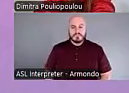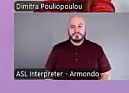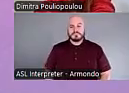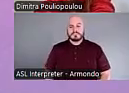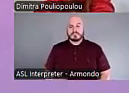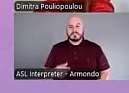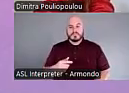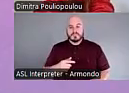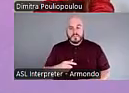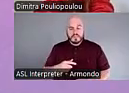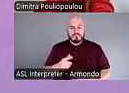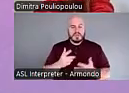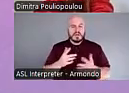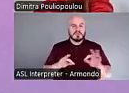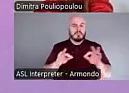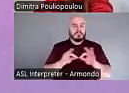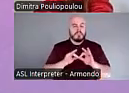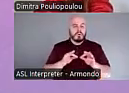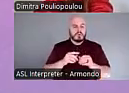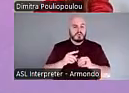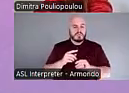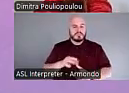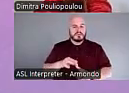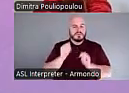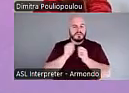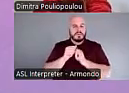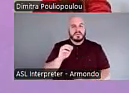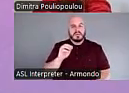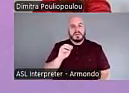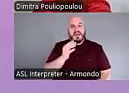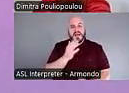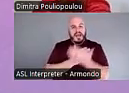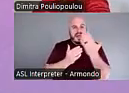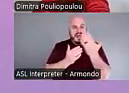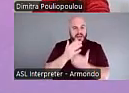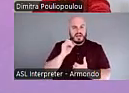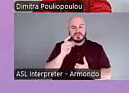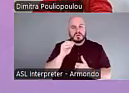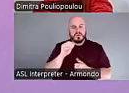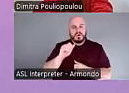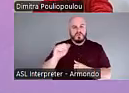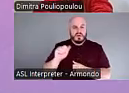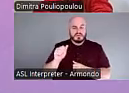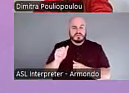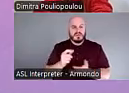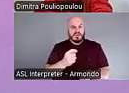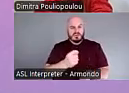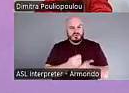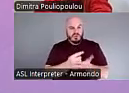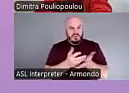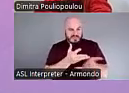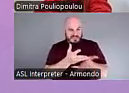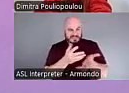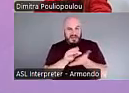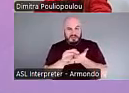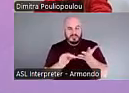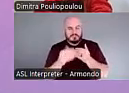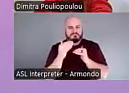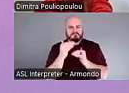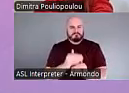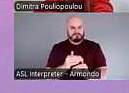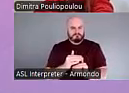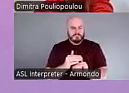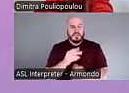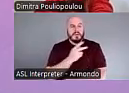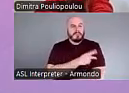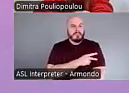important in conditions like hand osteoarthritis, where treatment options are limited and patients have historically